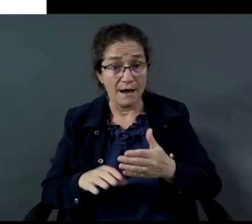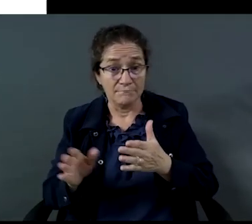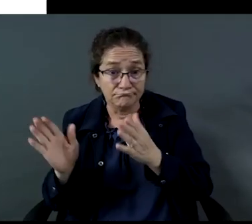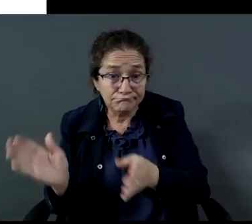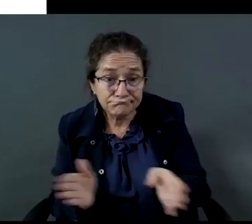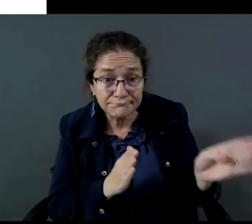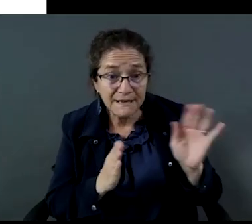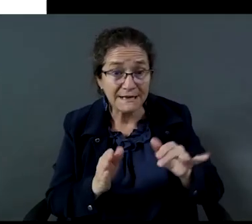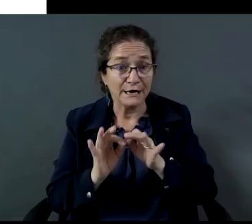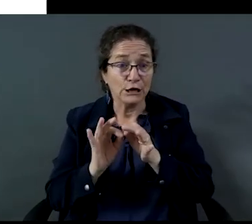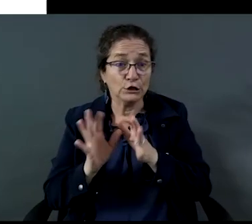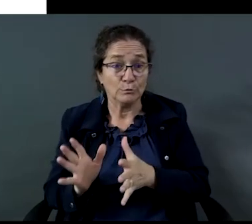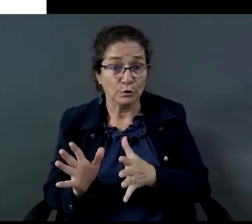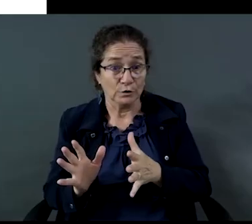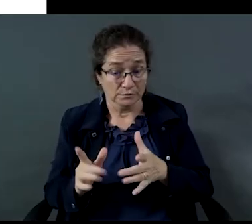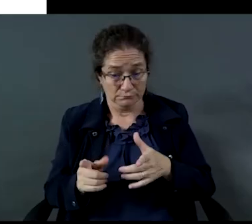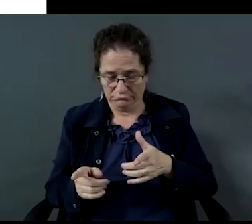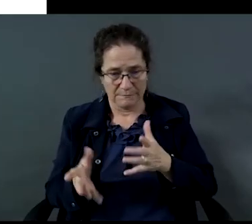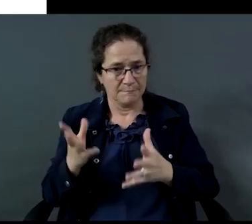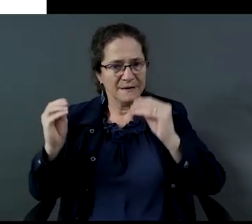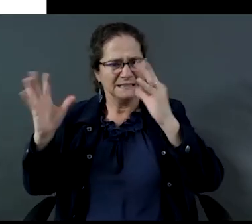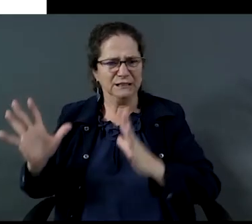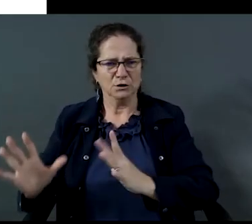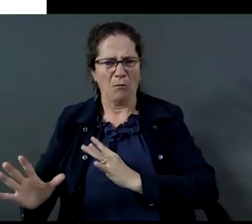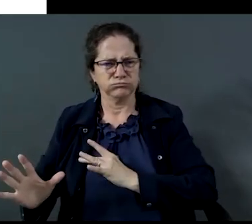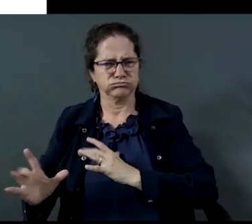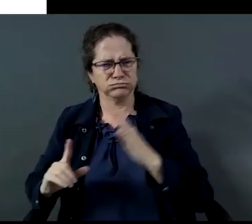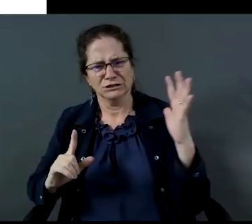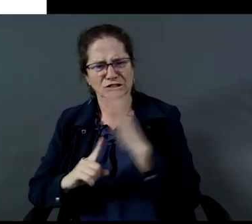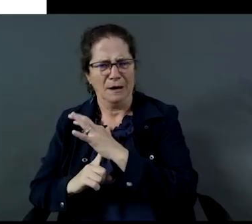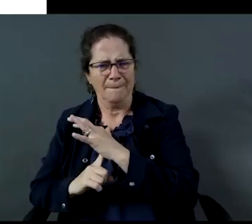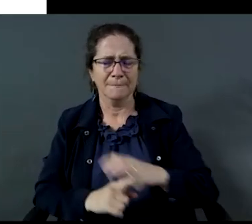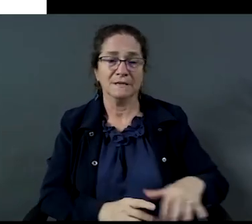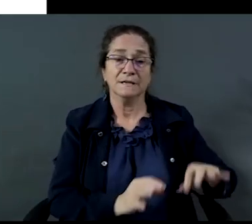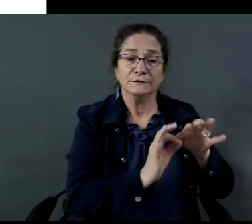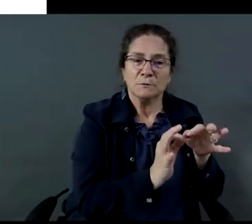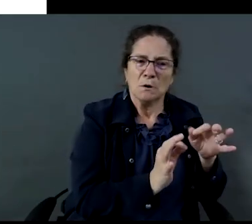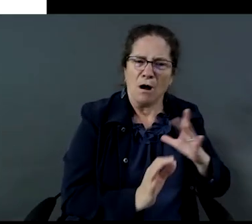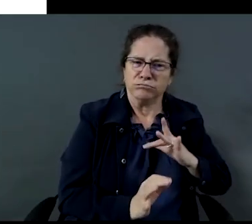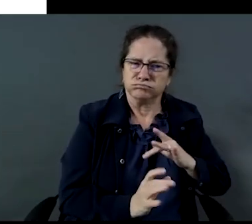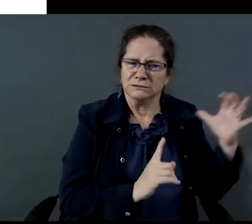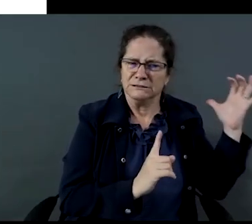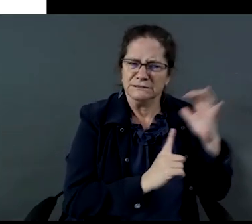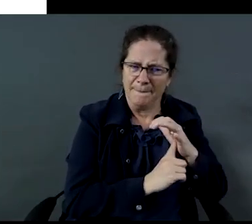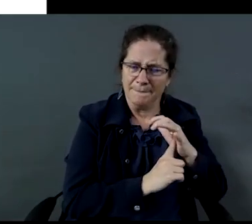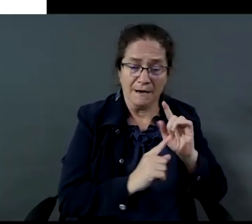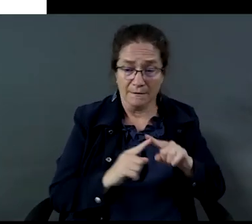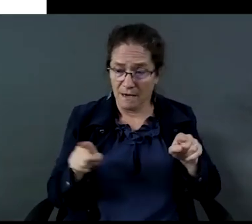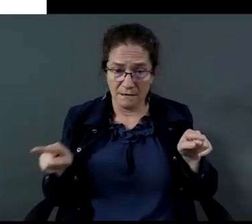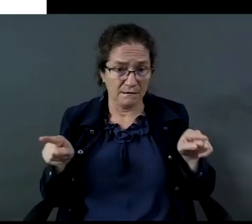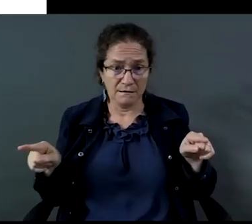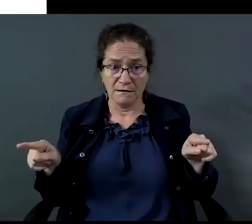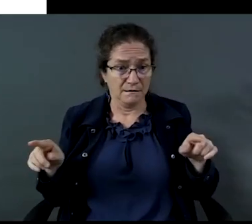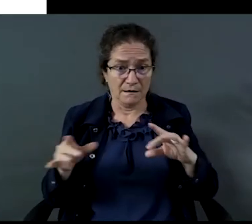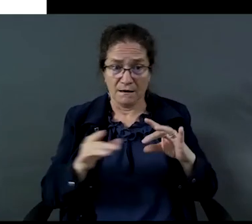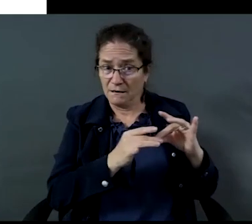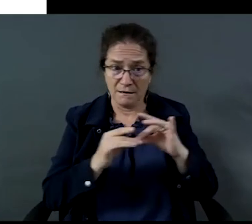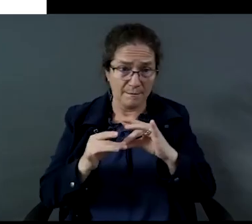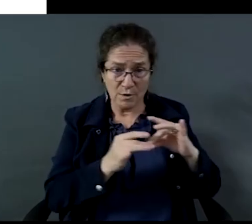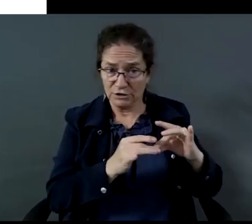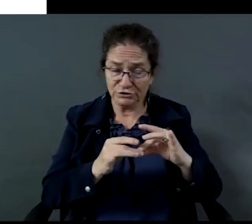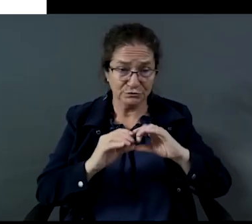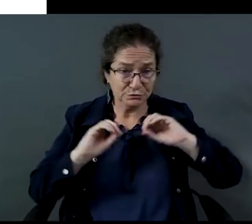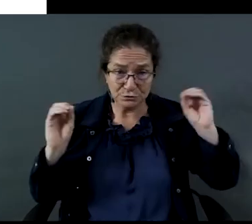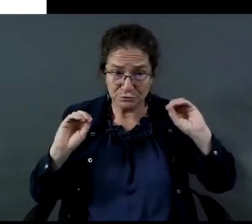teacher in the world and you have a fabulous interpreter, but if you haven't collaborated, you're not going to have that beauty of that interpreted message because it's going